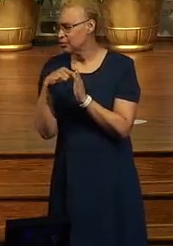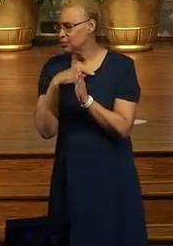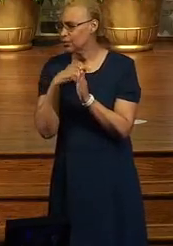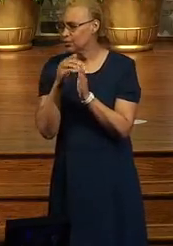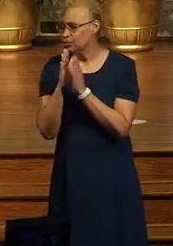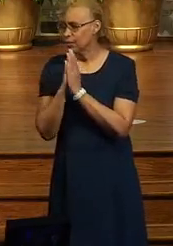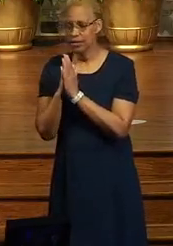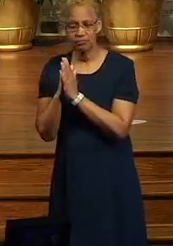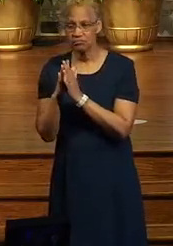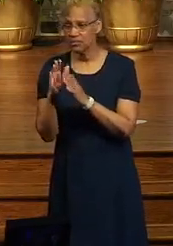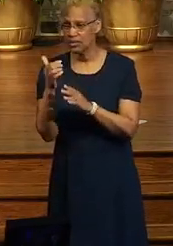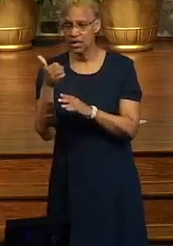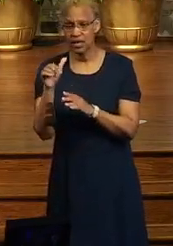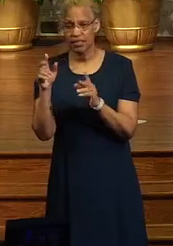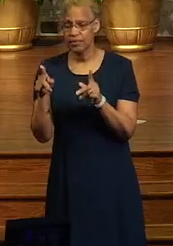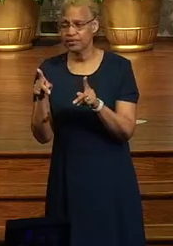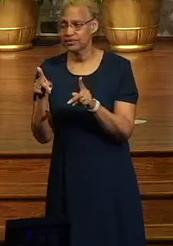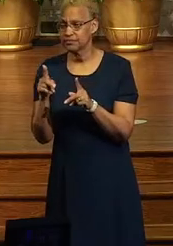Is there someone else?